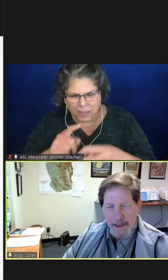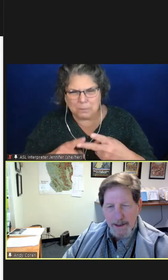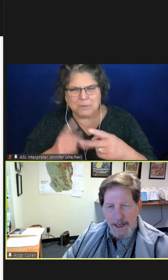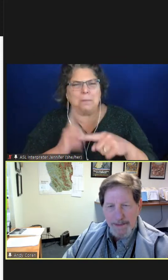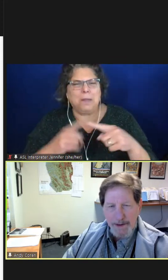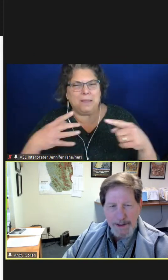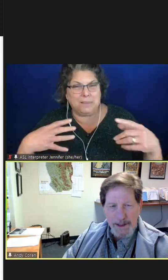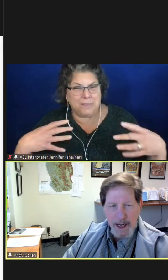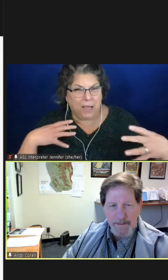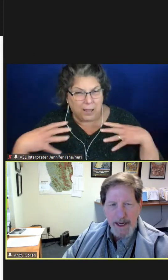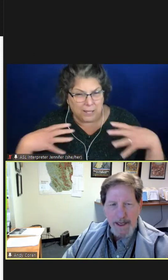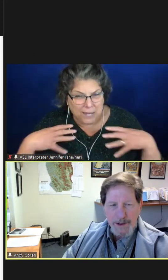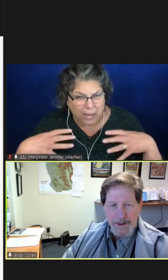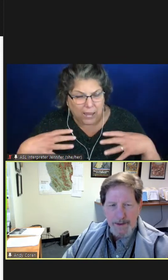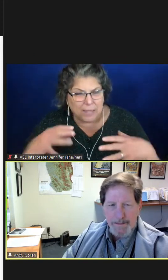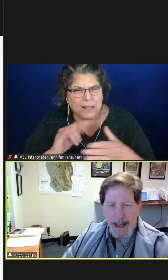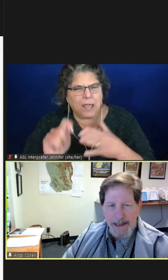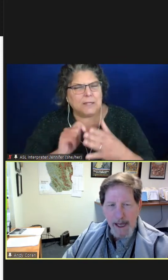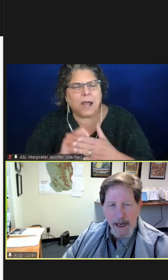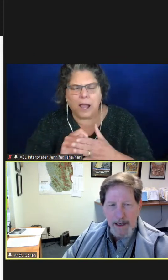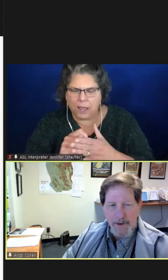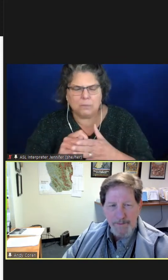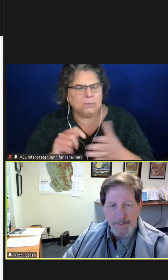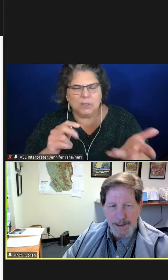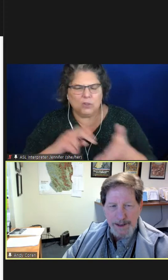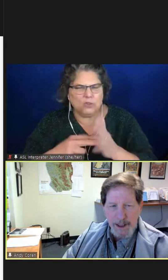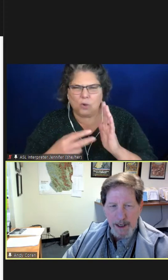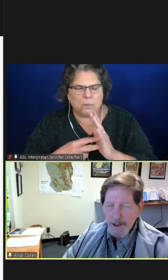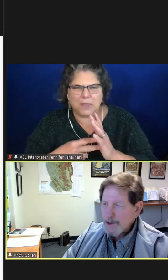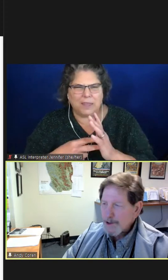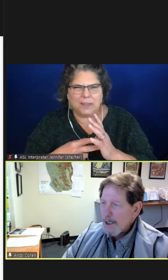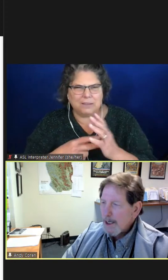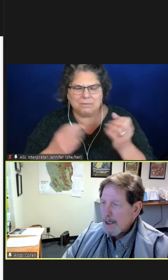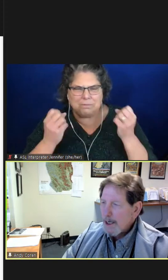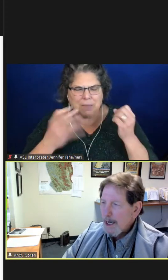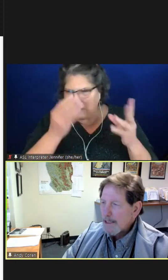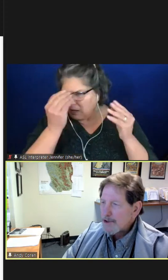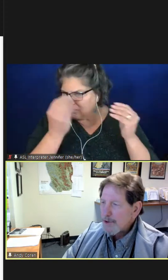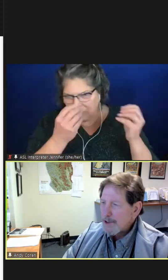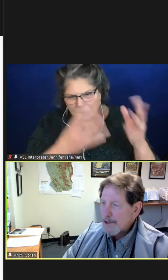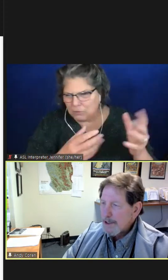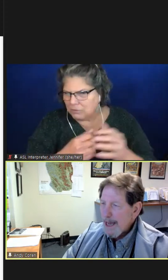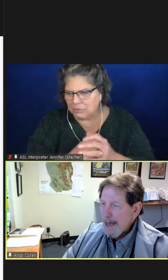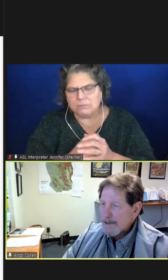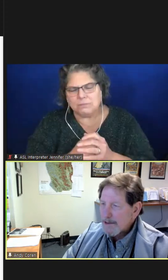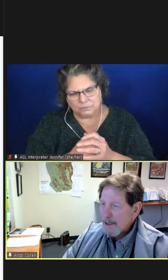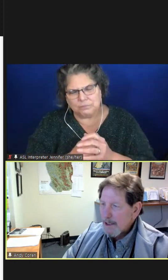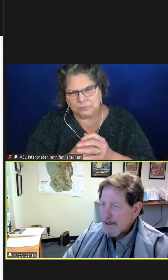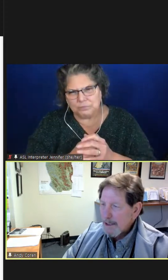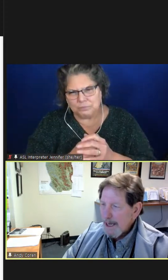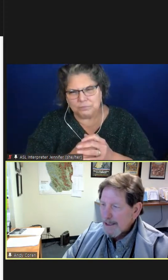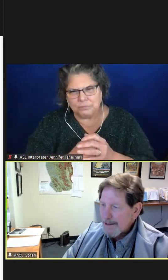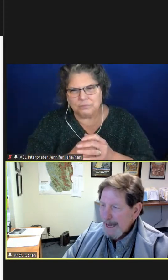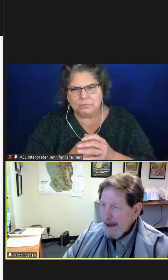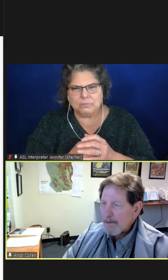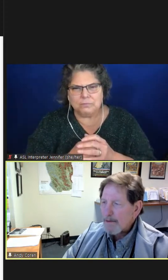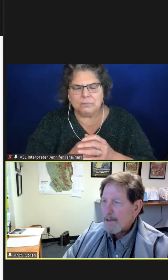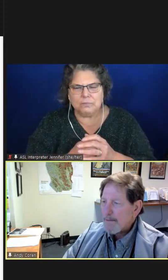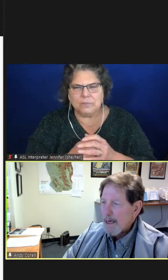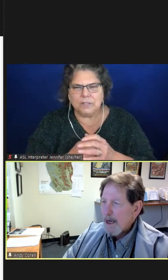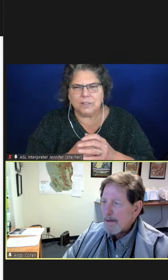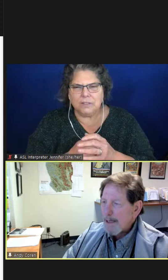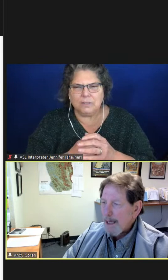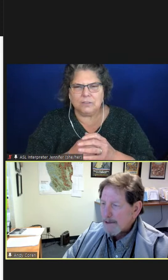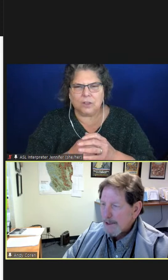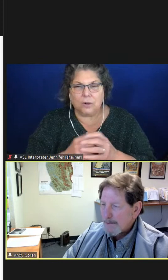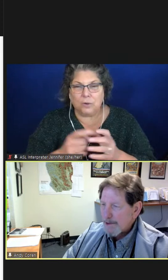that period of time. There's been a backlog of PCRs, and so this last leg down